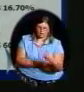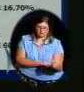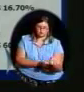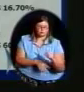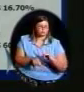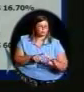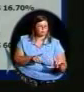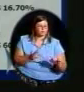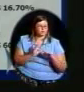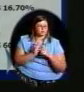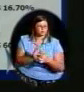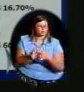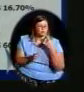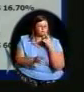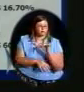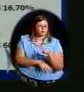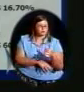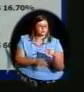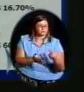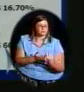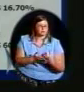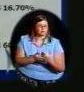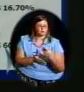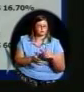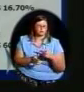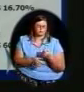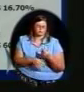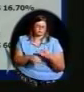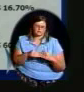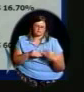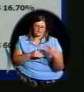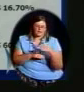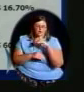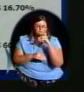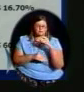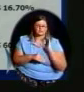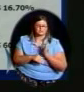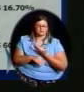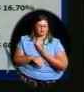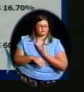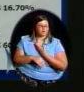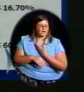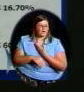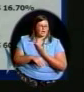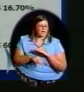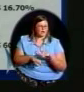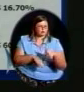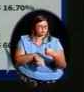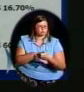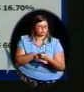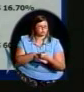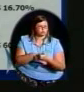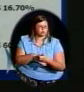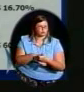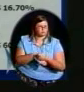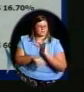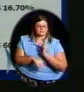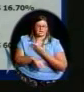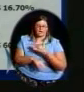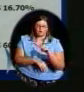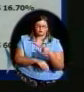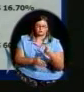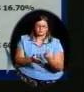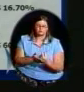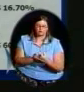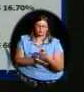showing up on our 10th graders. So we were a little higher in that area, probably because of our structure, because our 10th graders would have switched schools